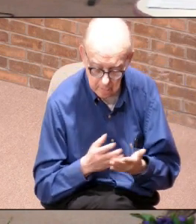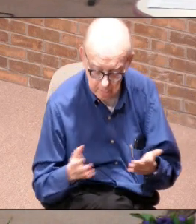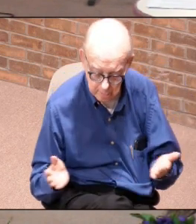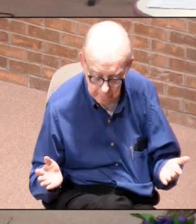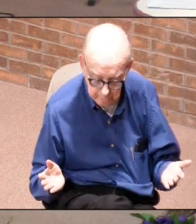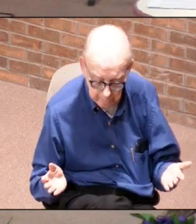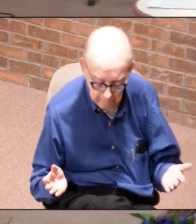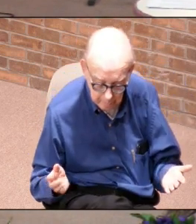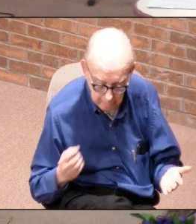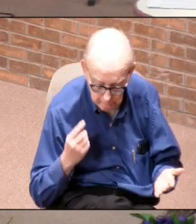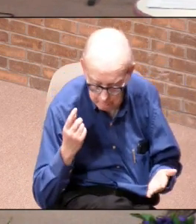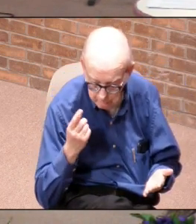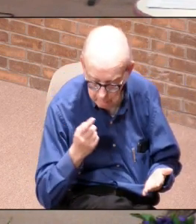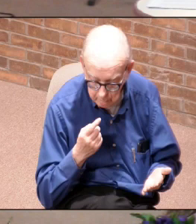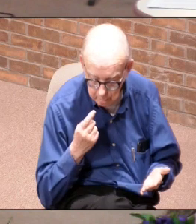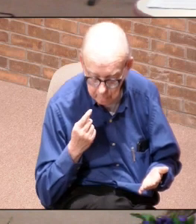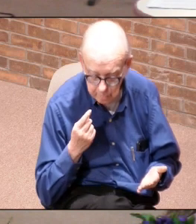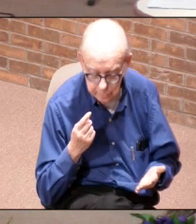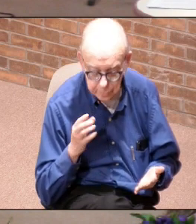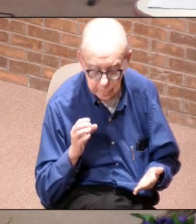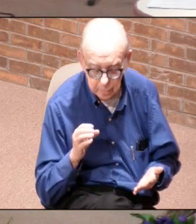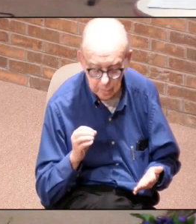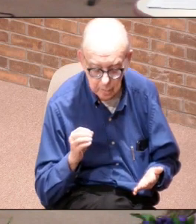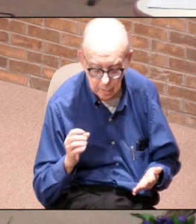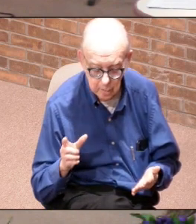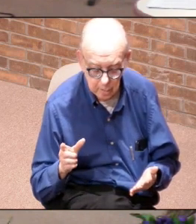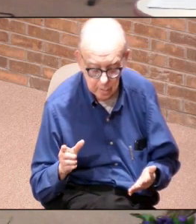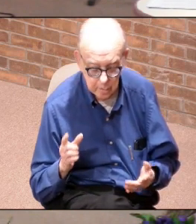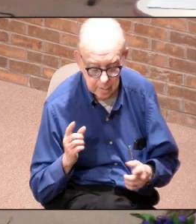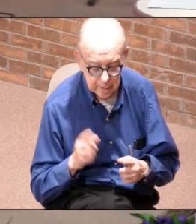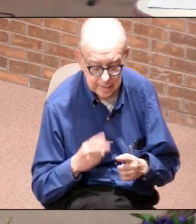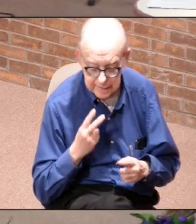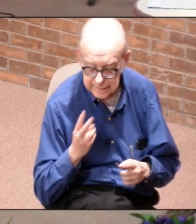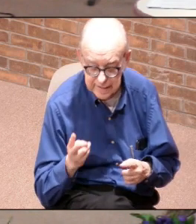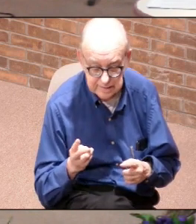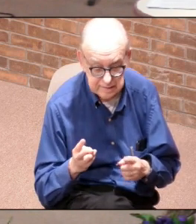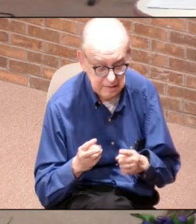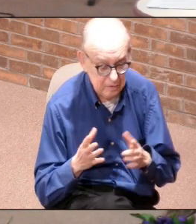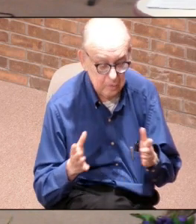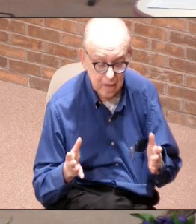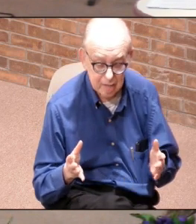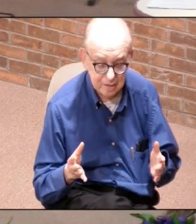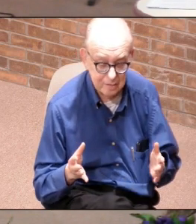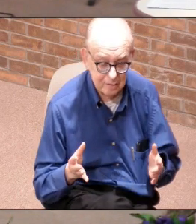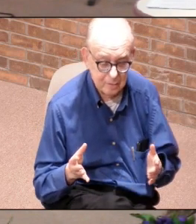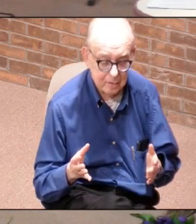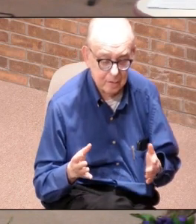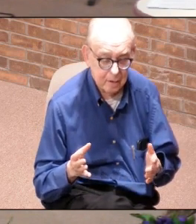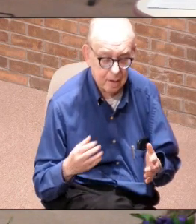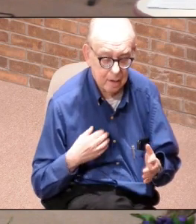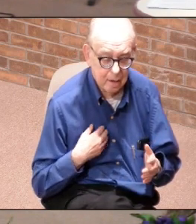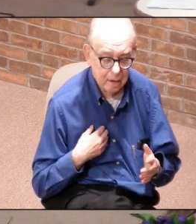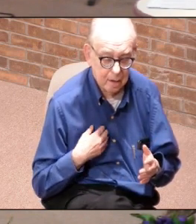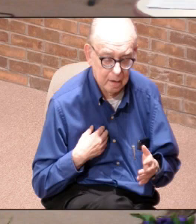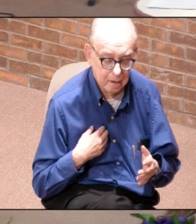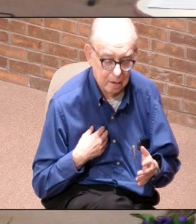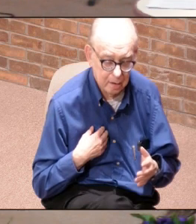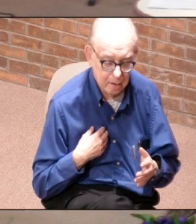looks really cool, but you really can't see much. And so they've got